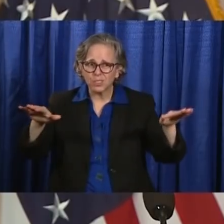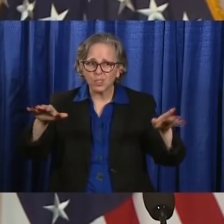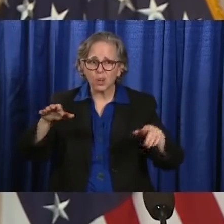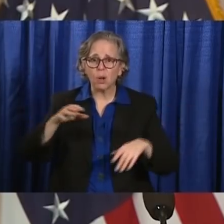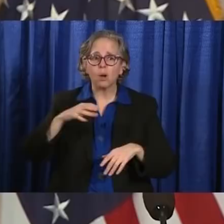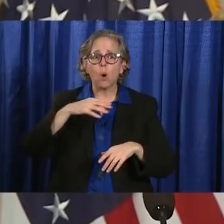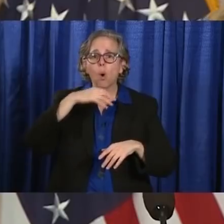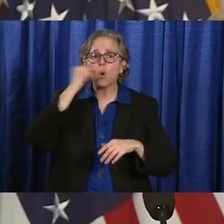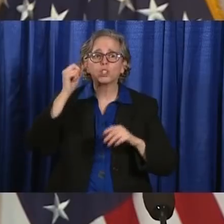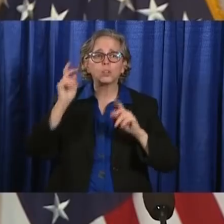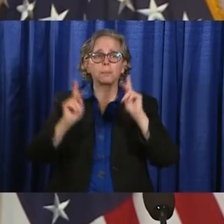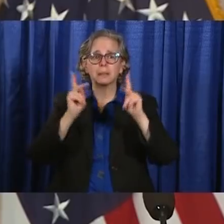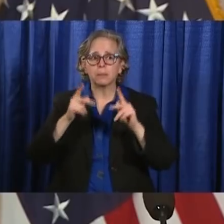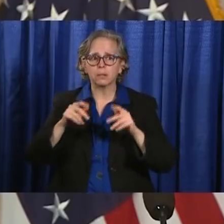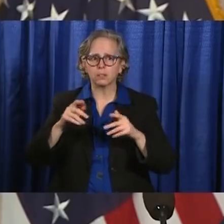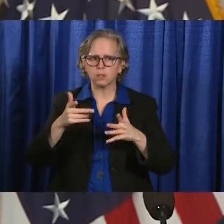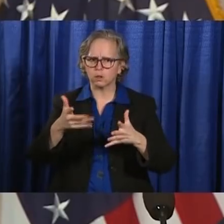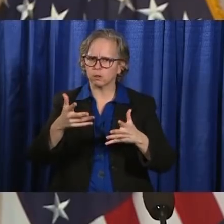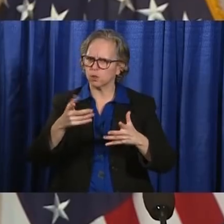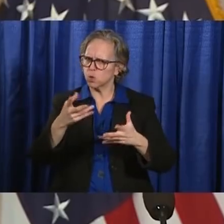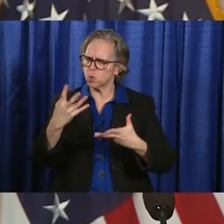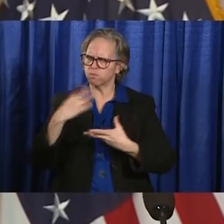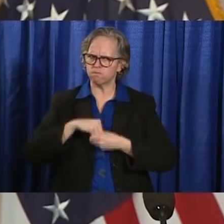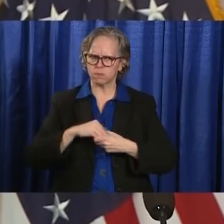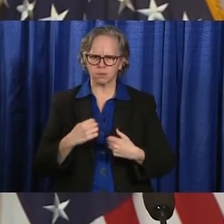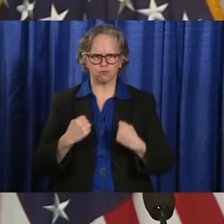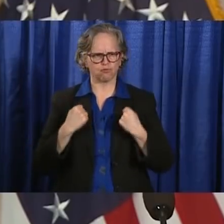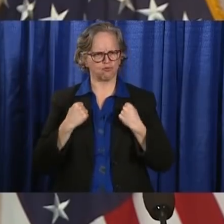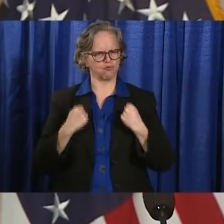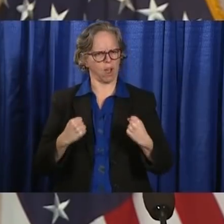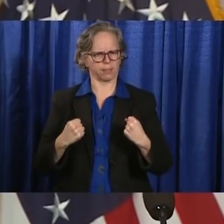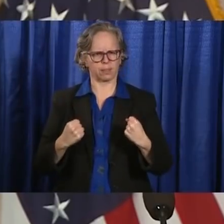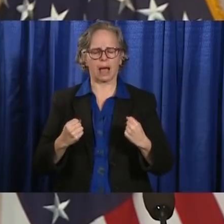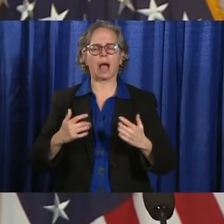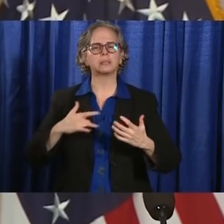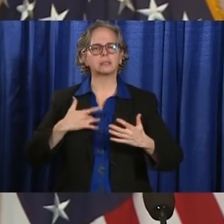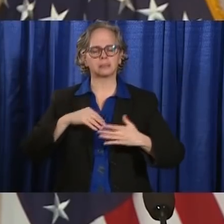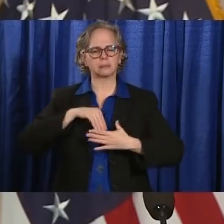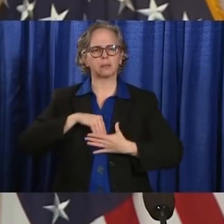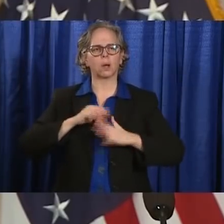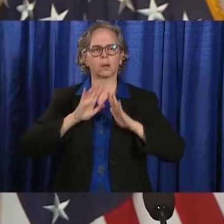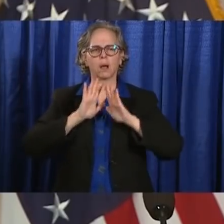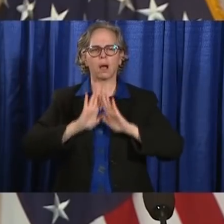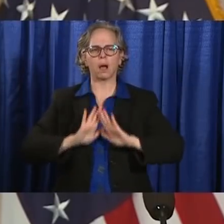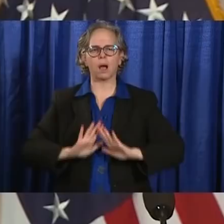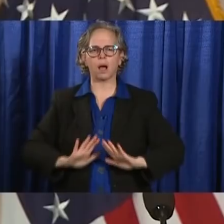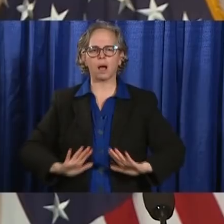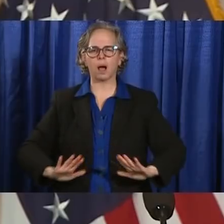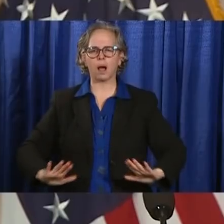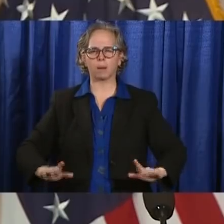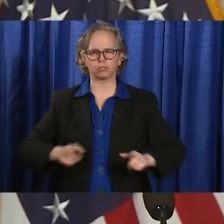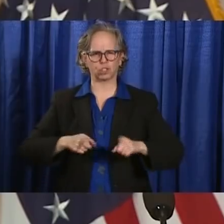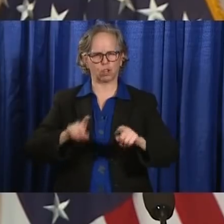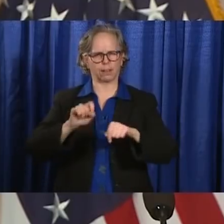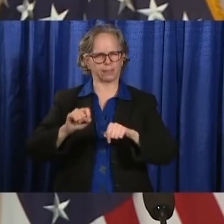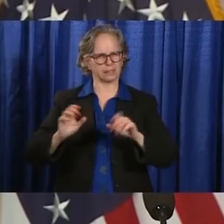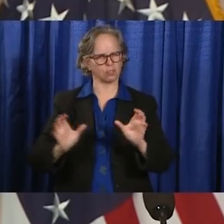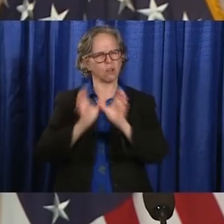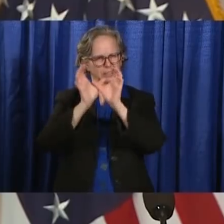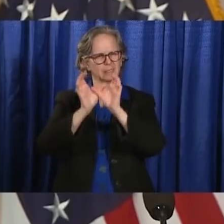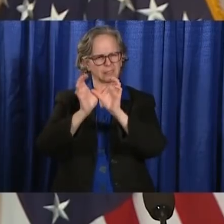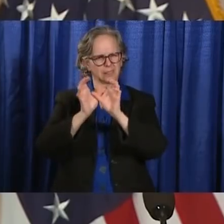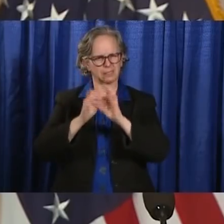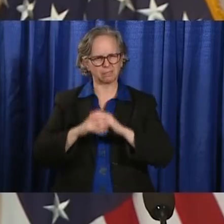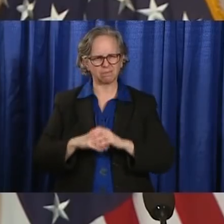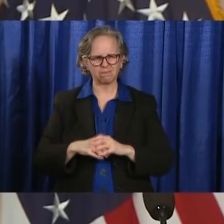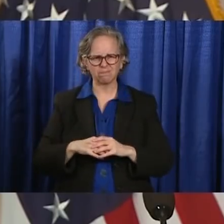of trouble. And they tell us we've never seen anything like COVID-19. None of us have, which is why we